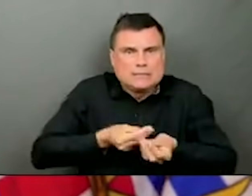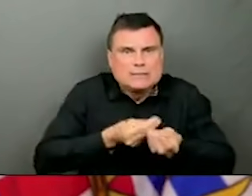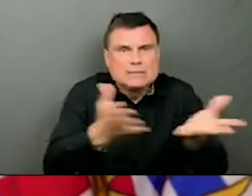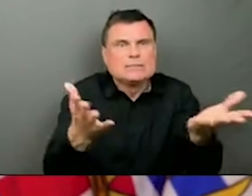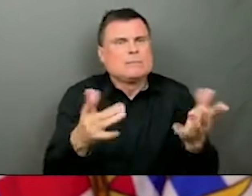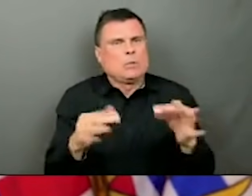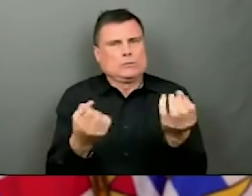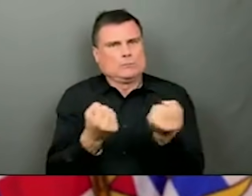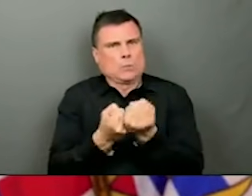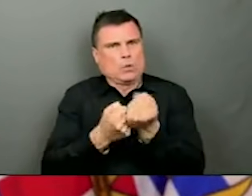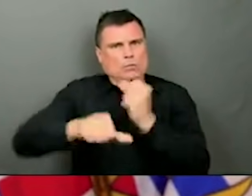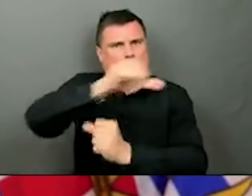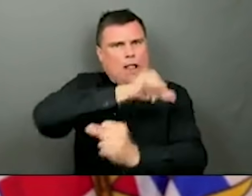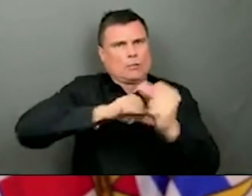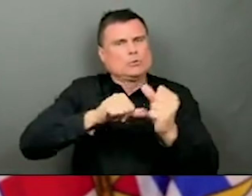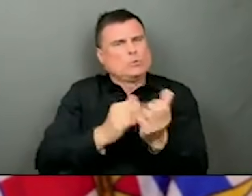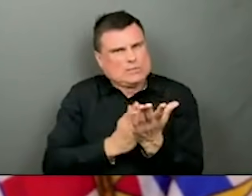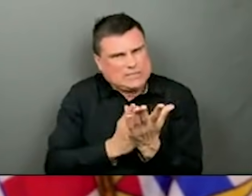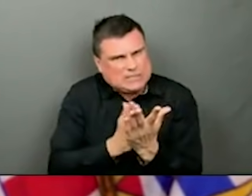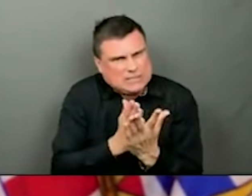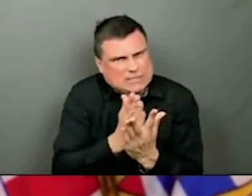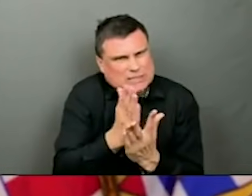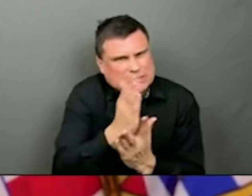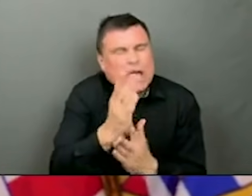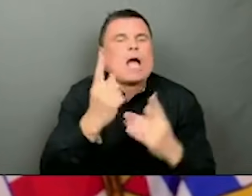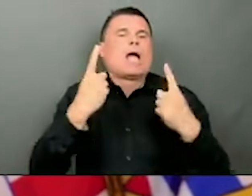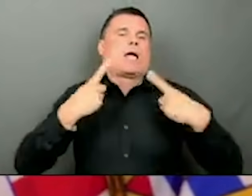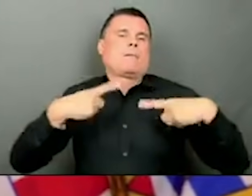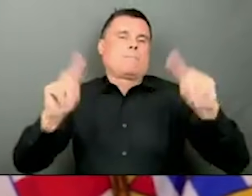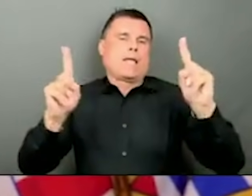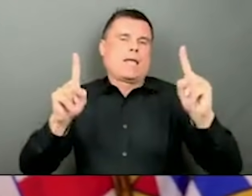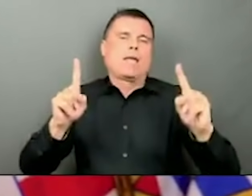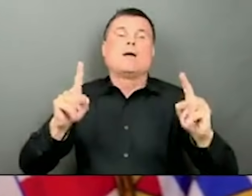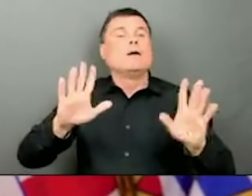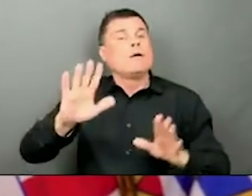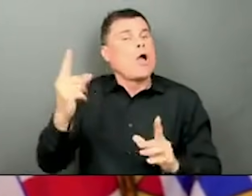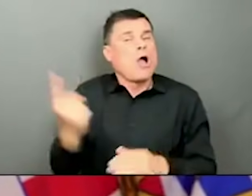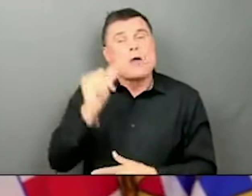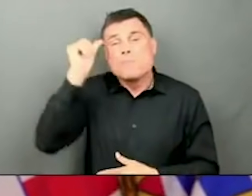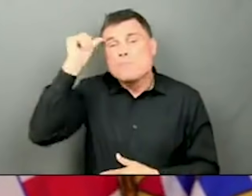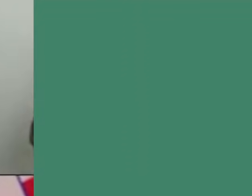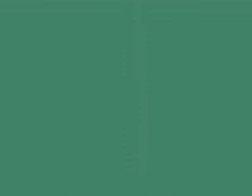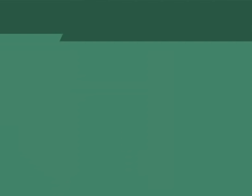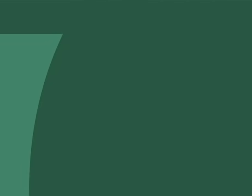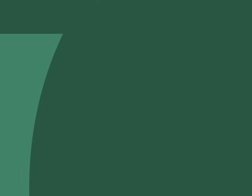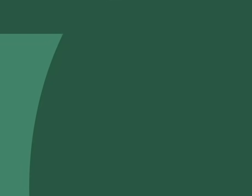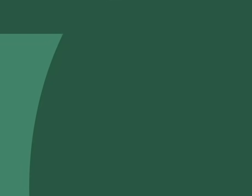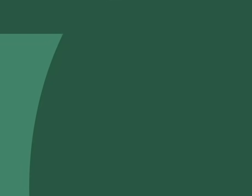weeks, to be kind to each other, to be calm, and to stay safe. Thank you.